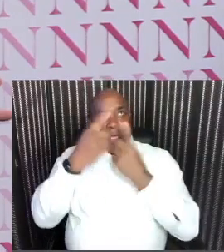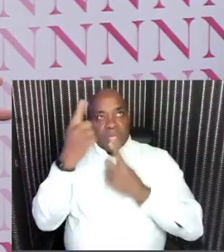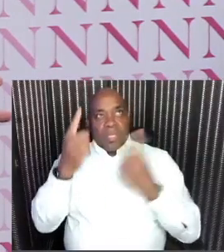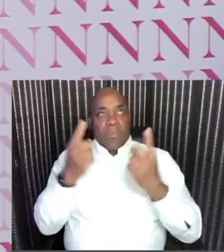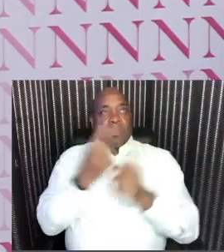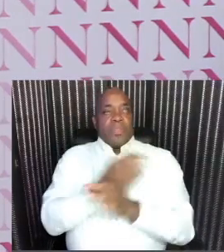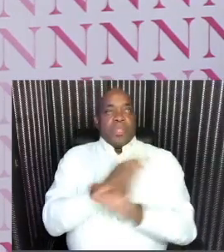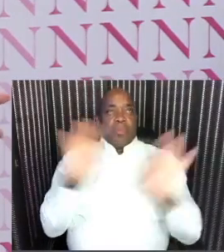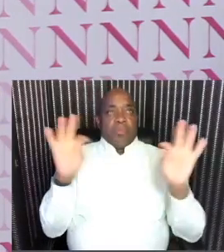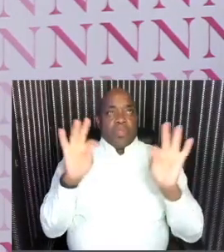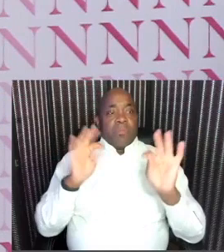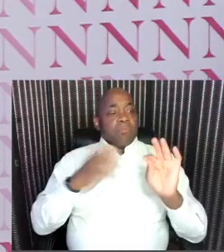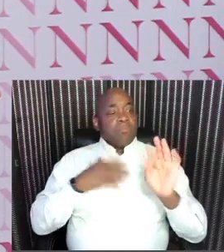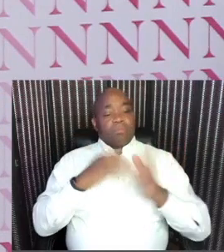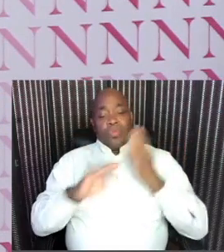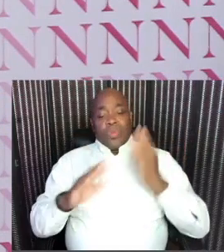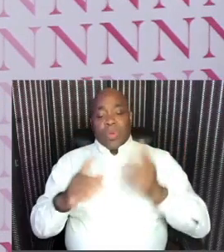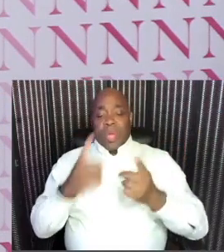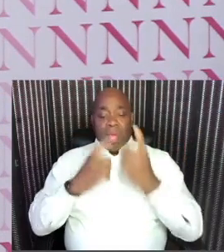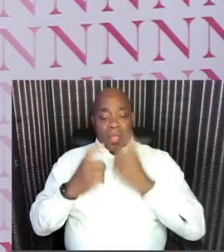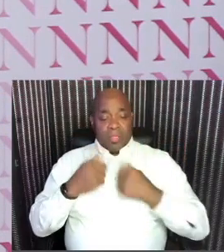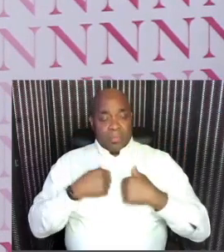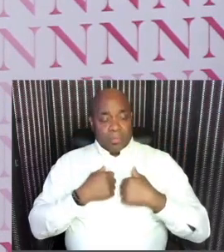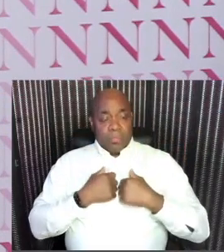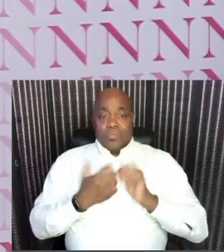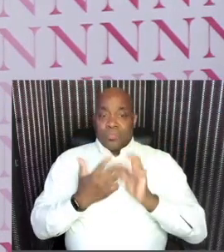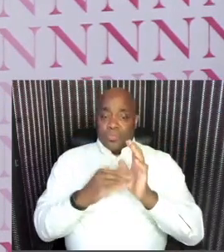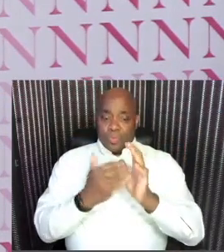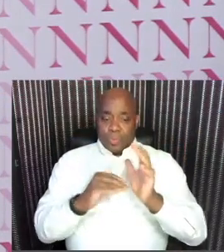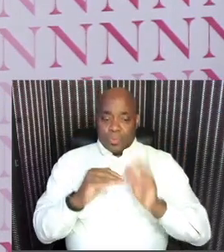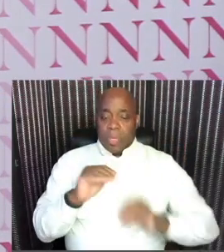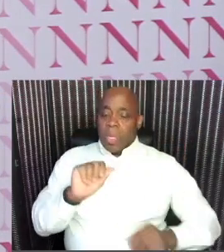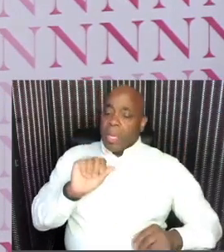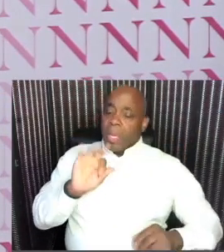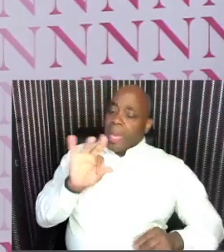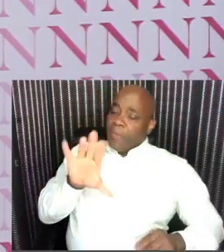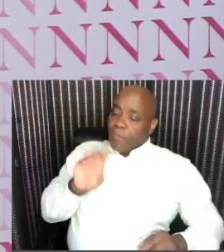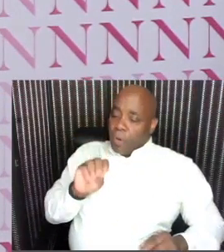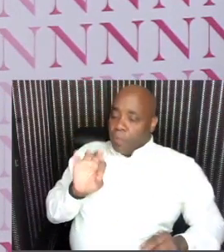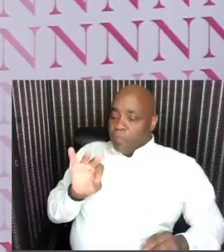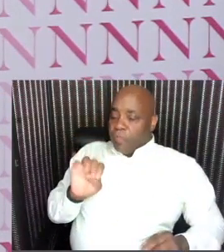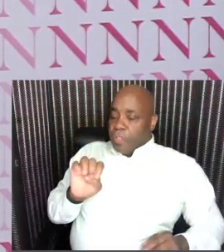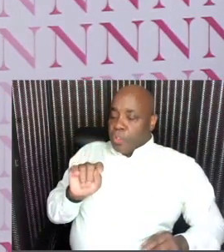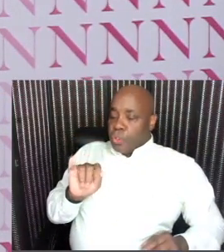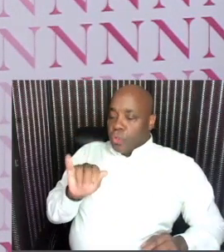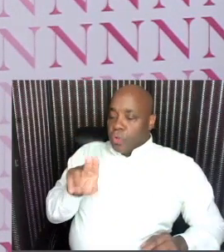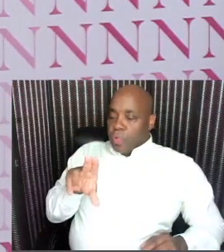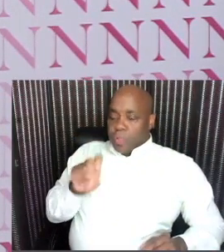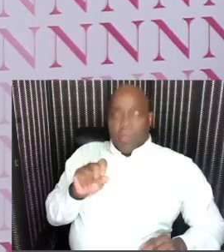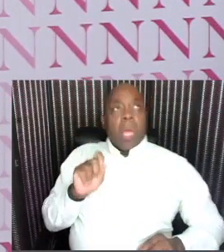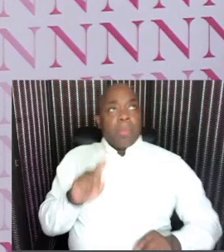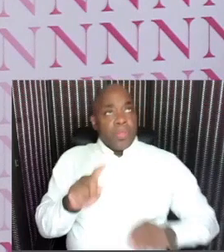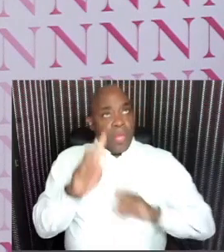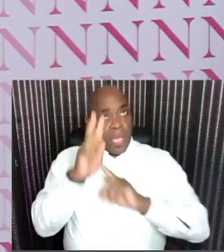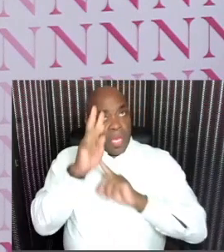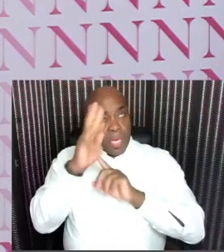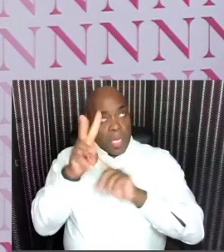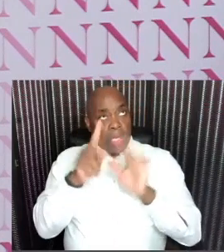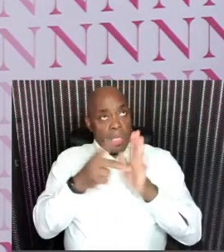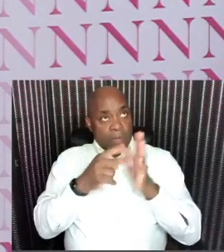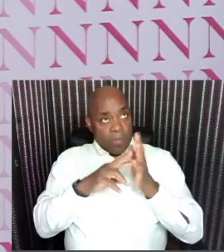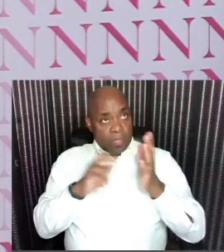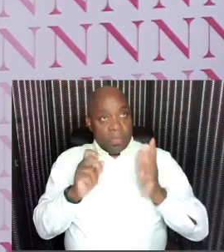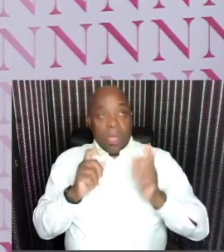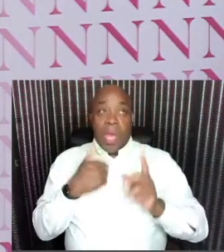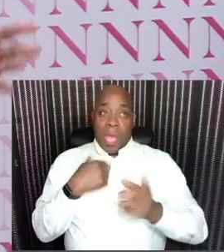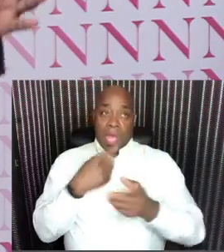When my students ask me, as they often do, can you define Afrofuturism? I'm like, well, there's a lot of different definitions, but the one I'm gonna tell you, because I know you're gonna like bug